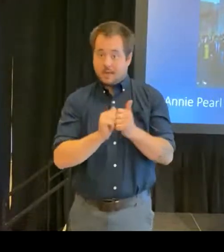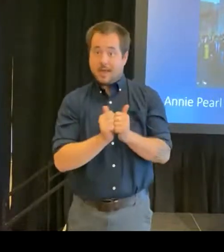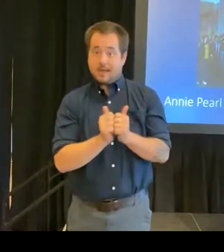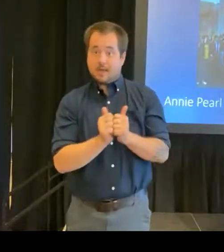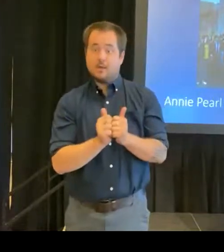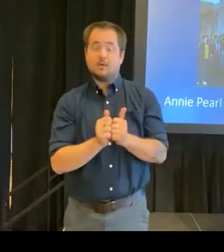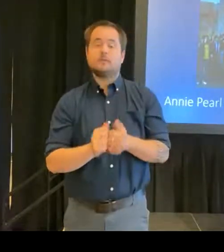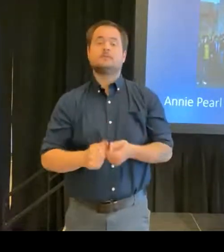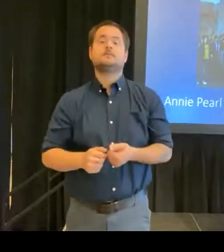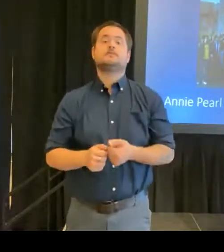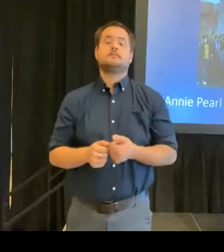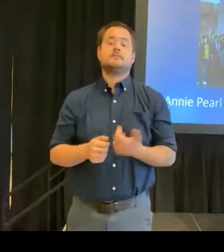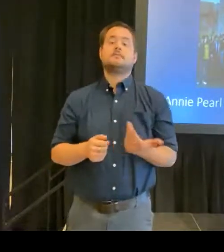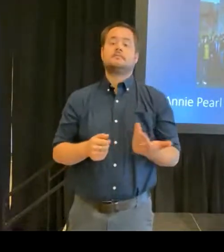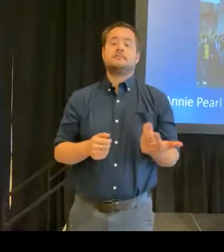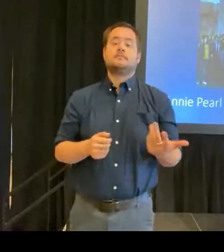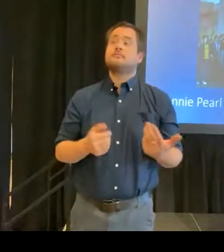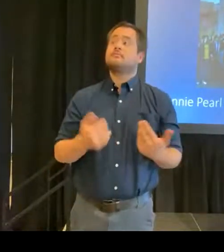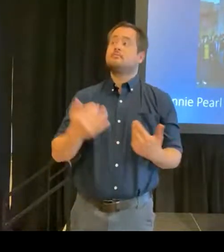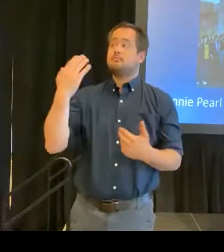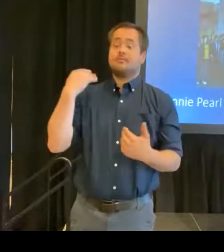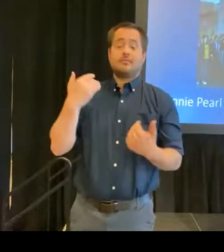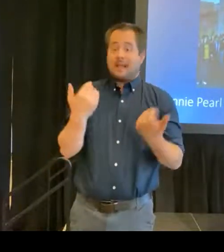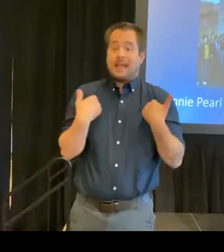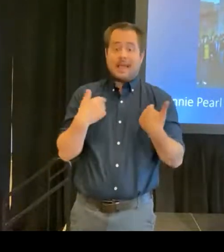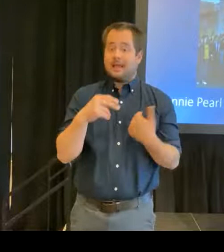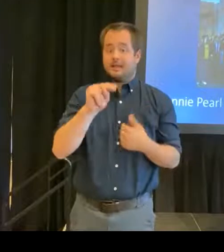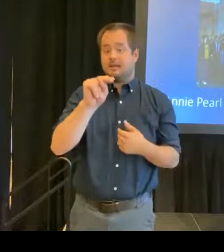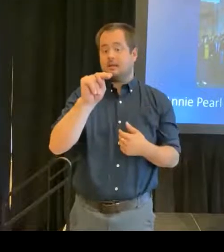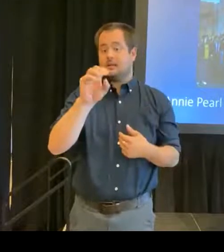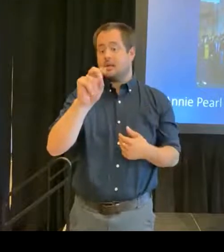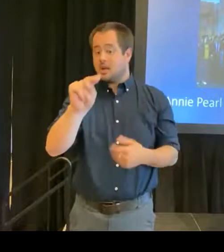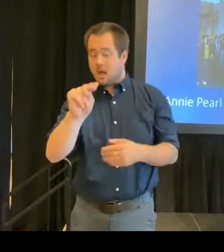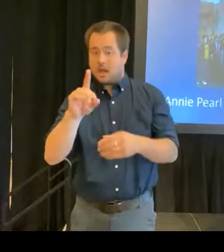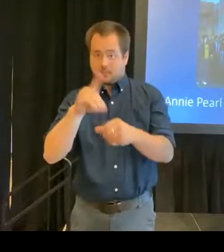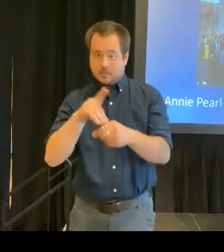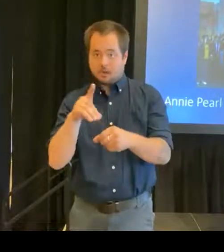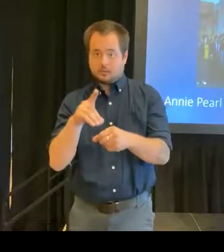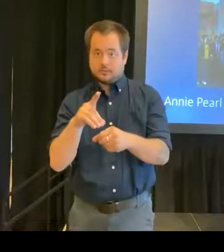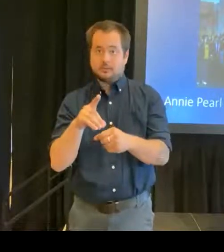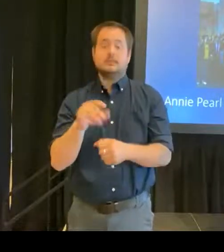had a non-democracy